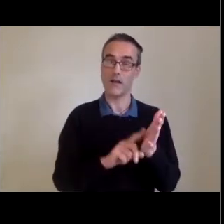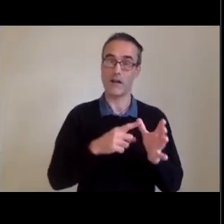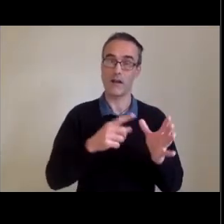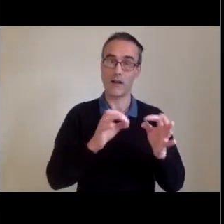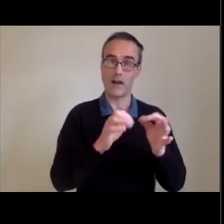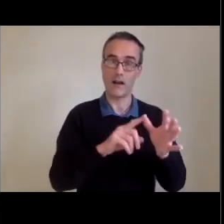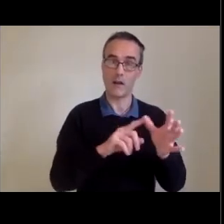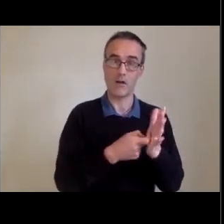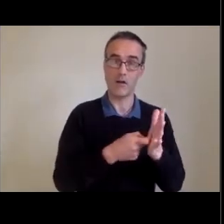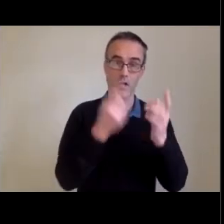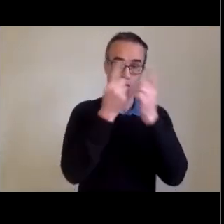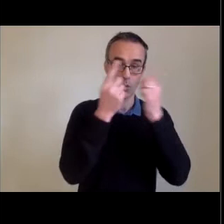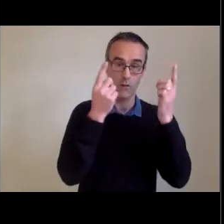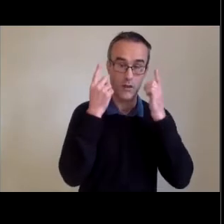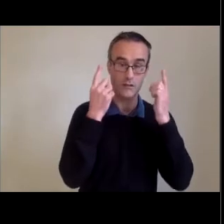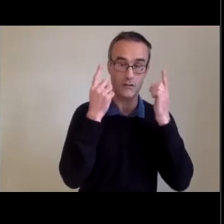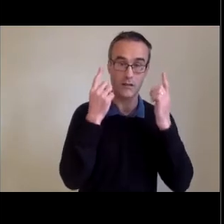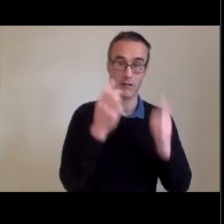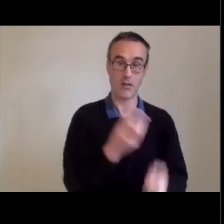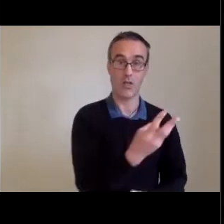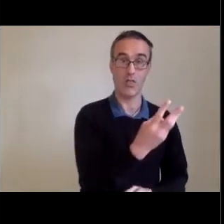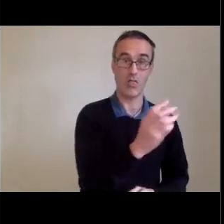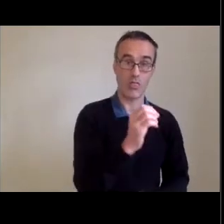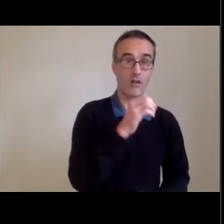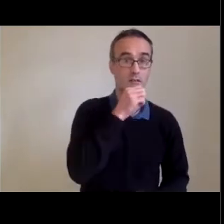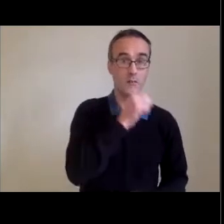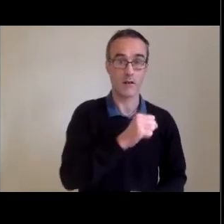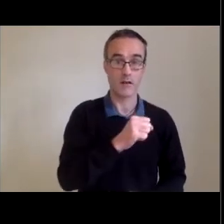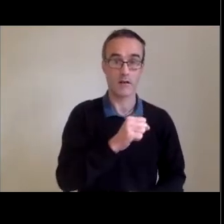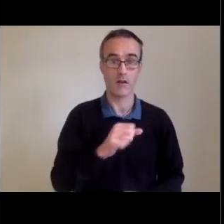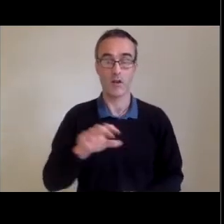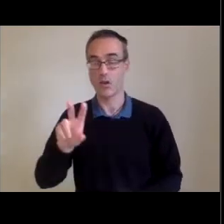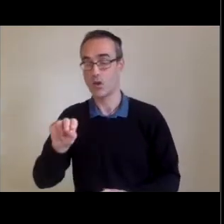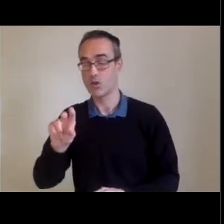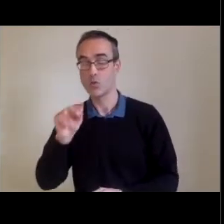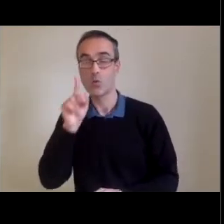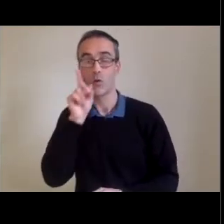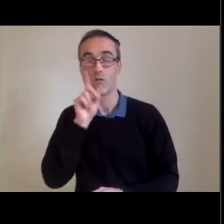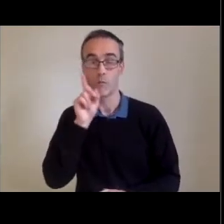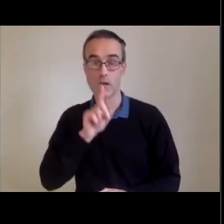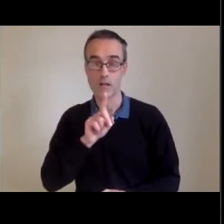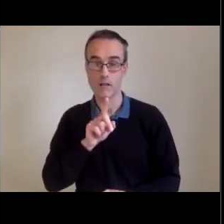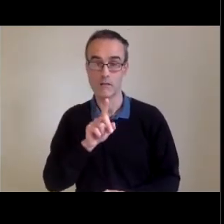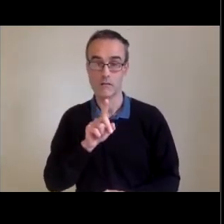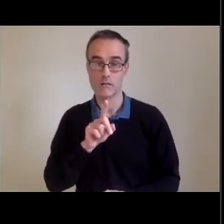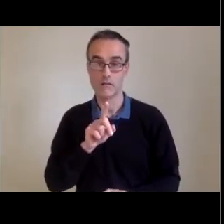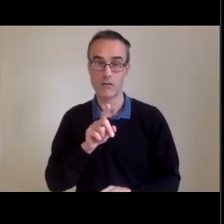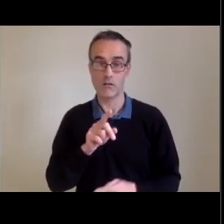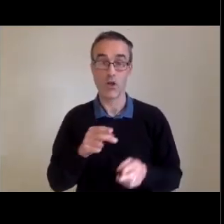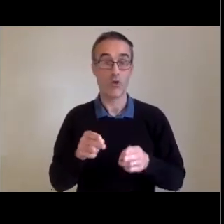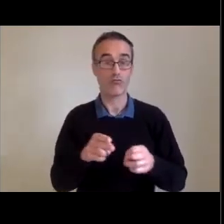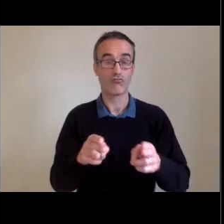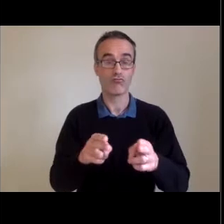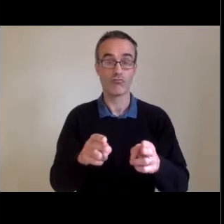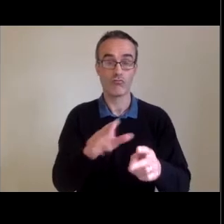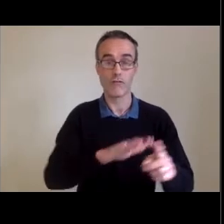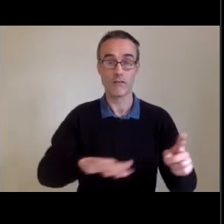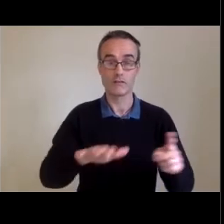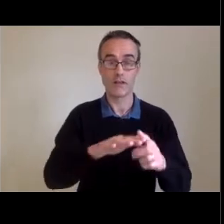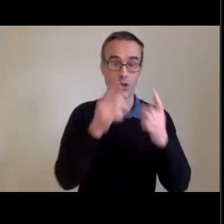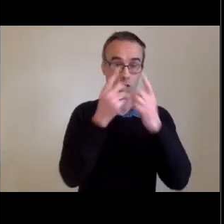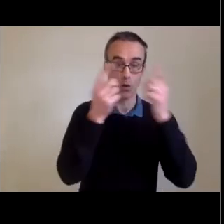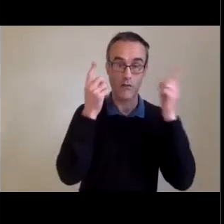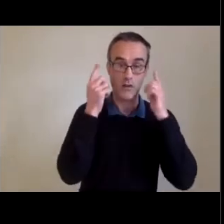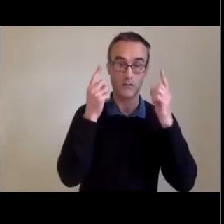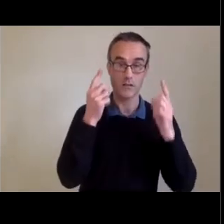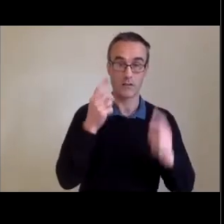have 30 males to 12 females. River State University have 8 males